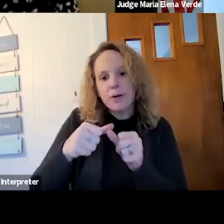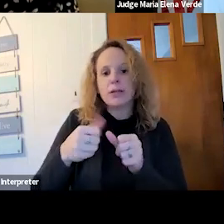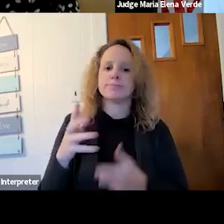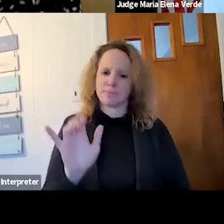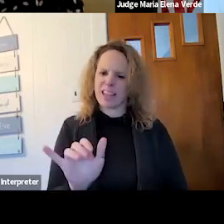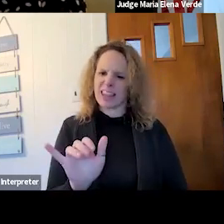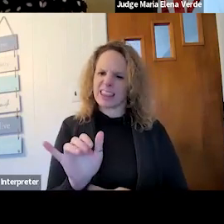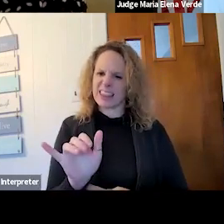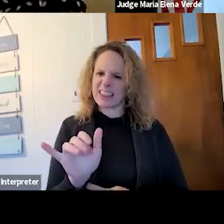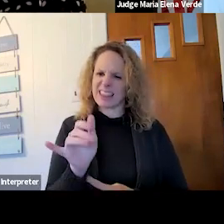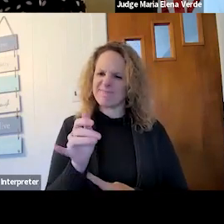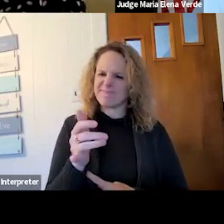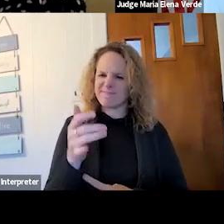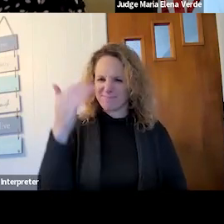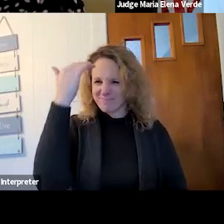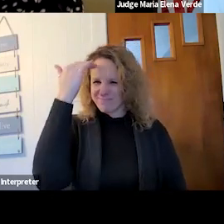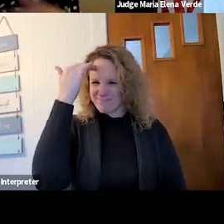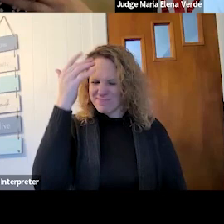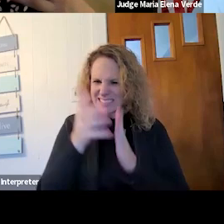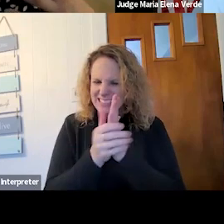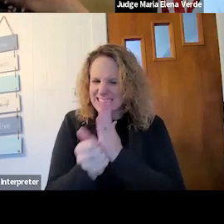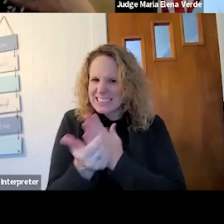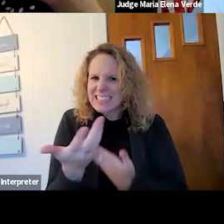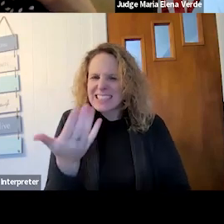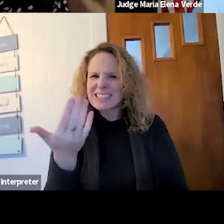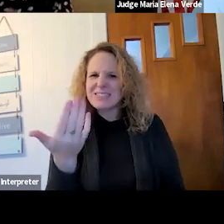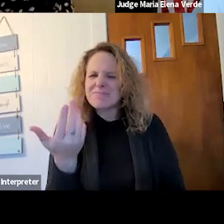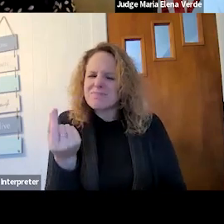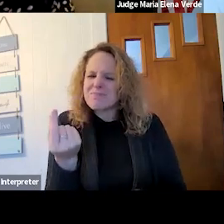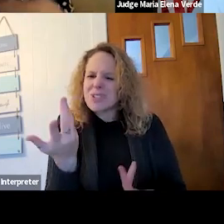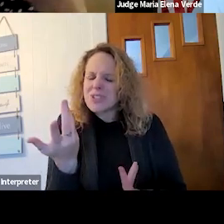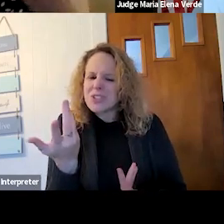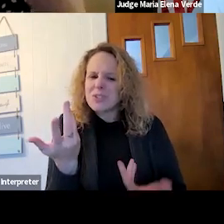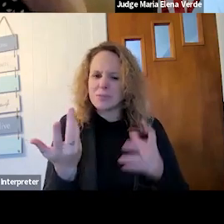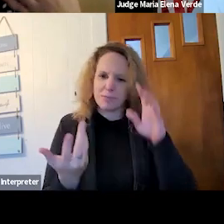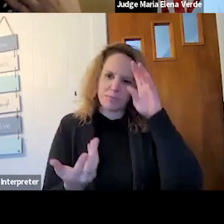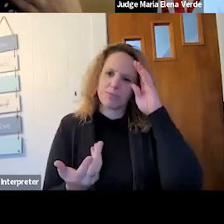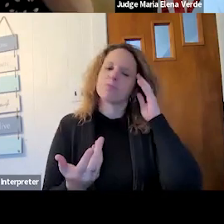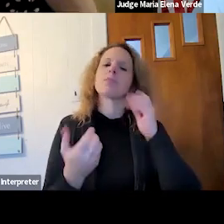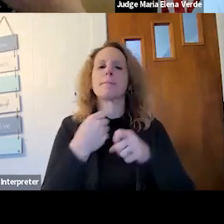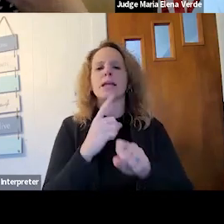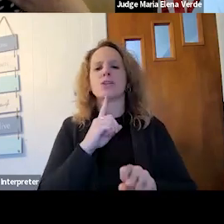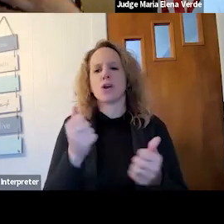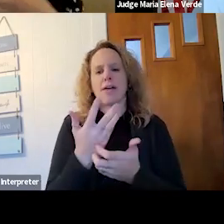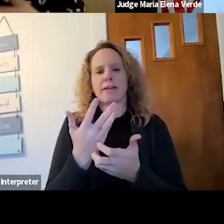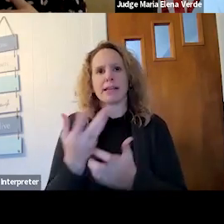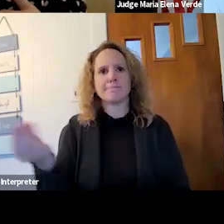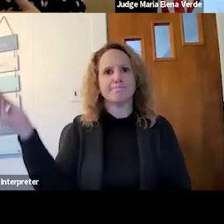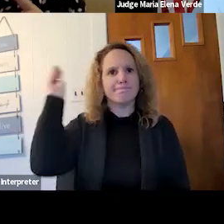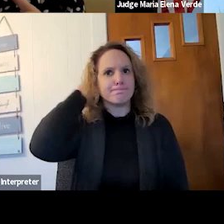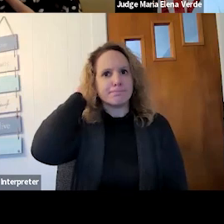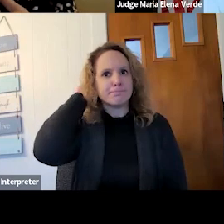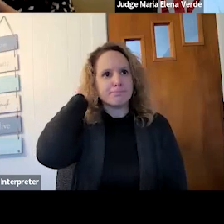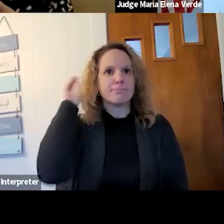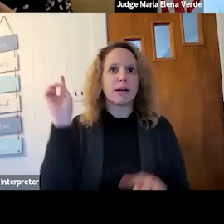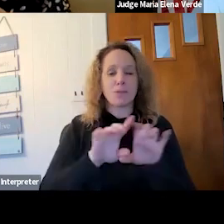really interesting set of cognitive skills, because what it basically equates to is keeping things in mind while then doing